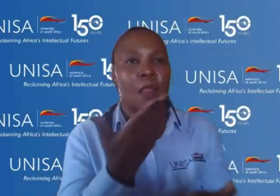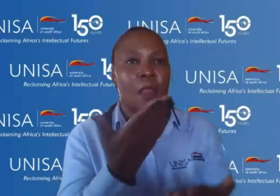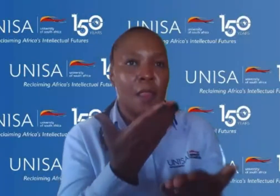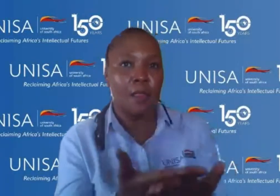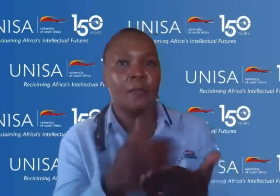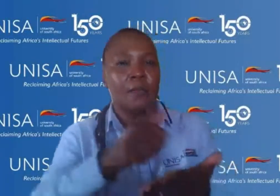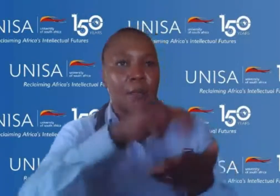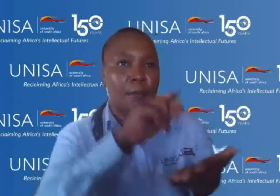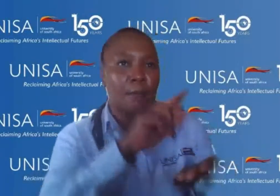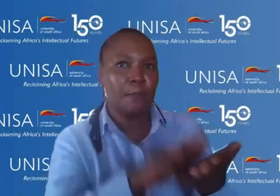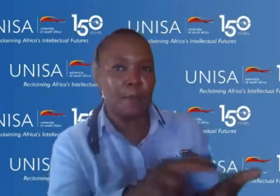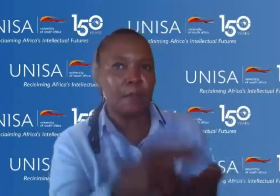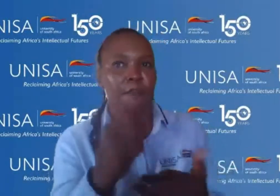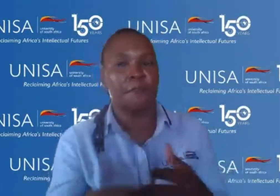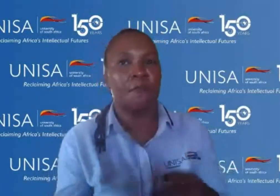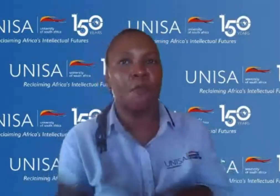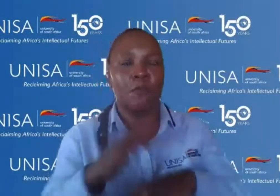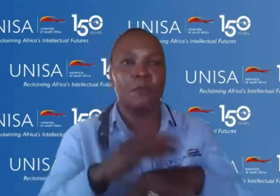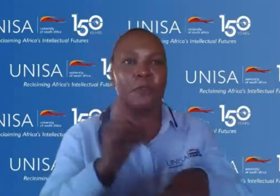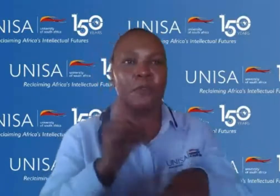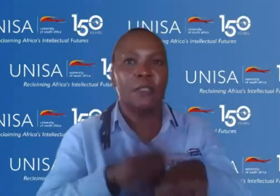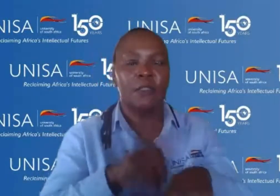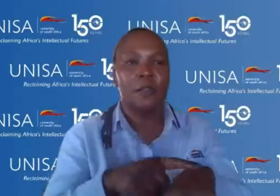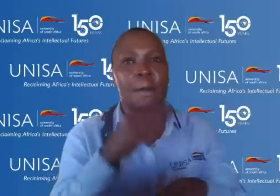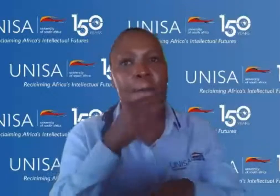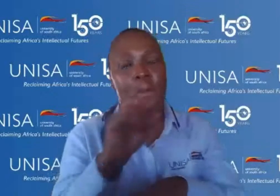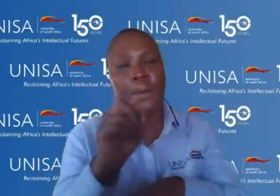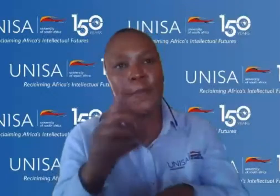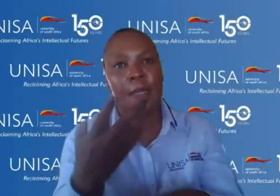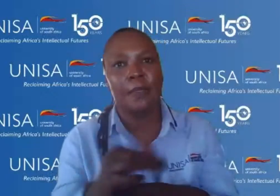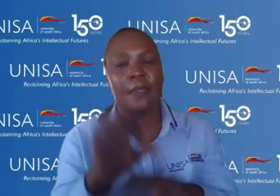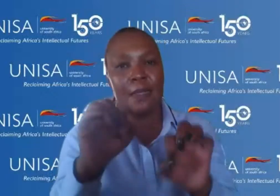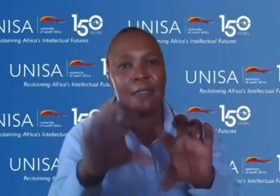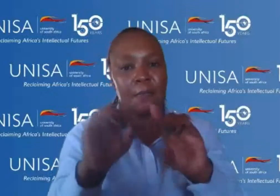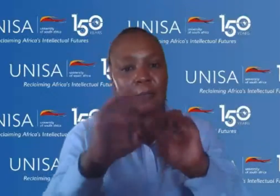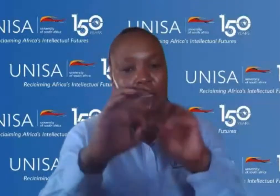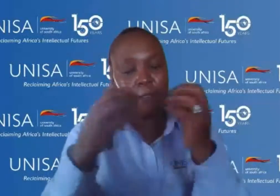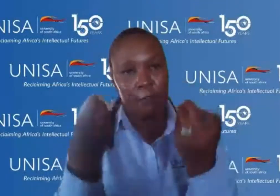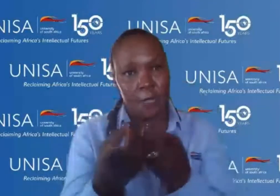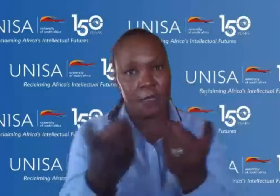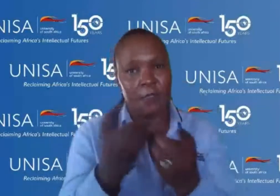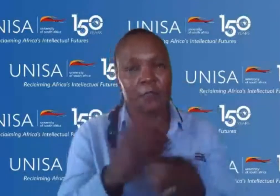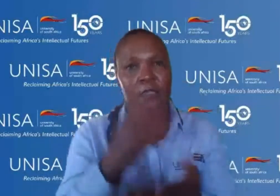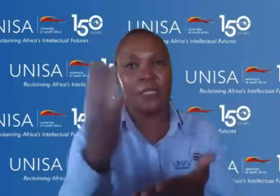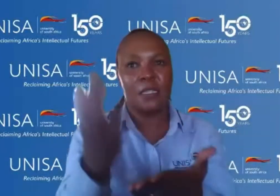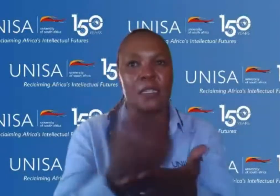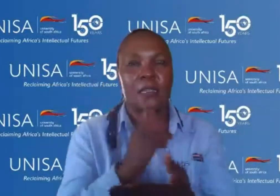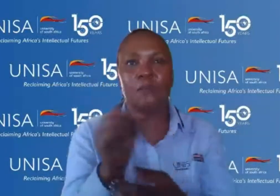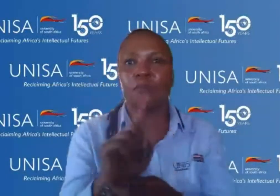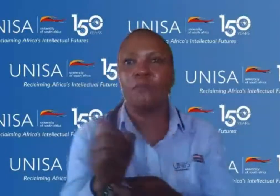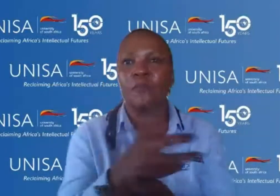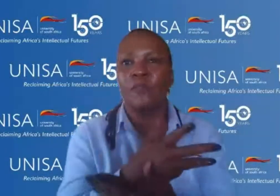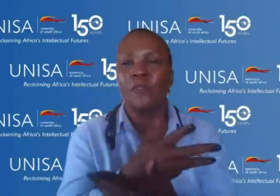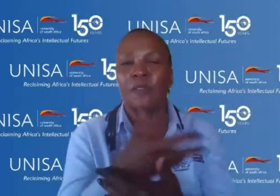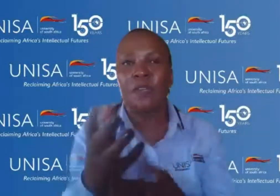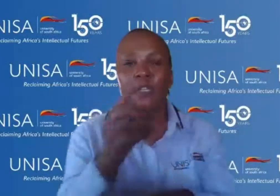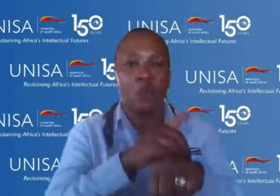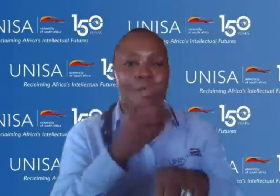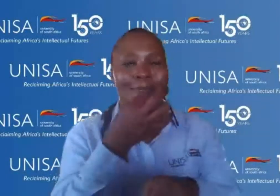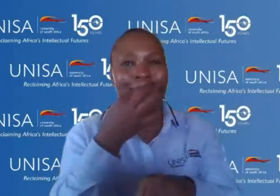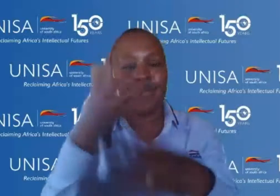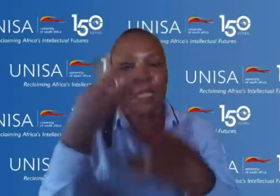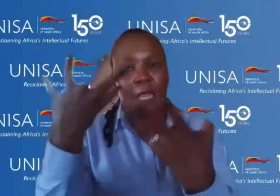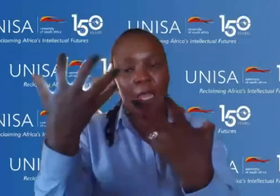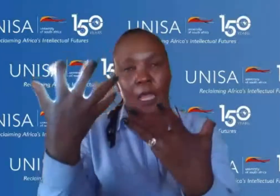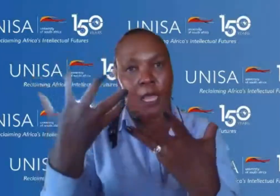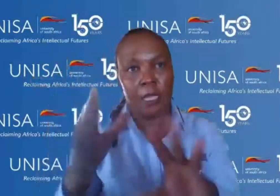extra time, meaning that the exam department will take whatever your doctor has indicated to you to say